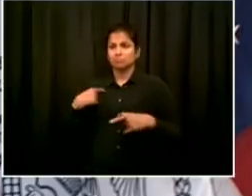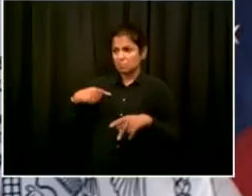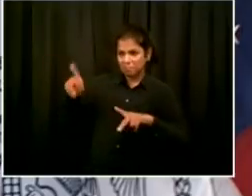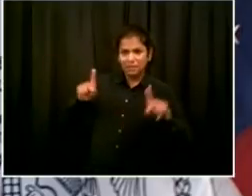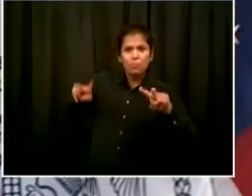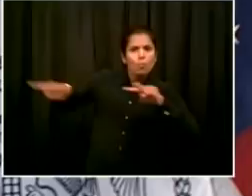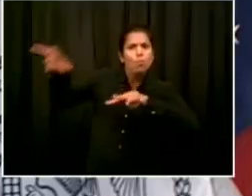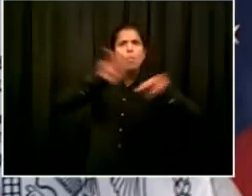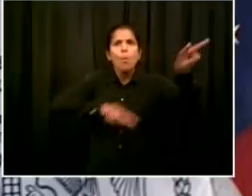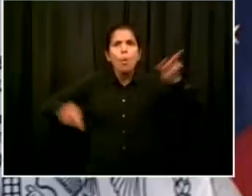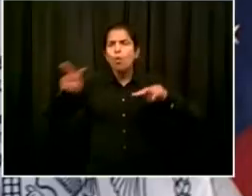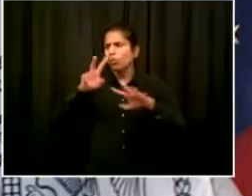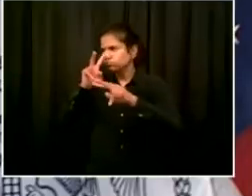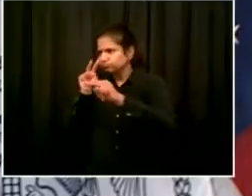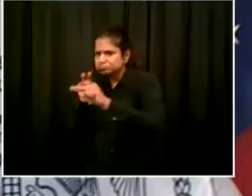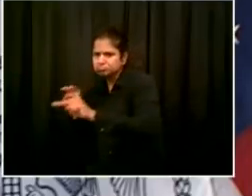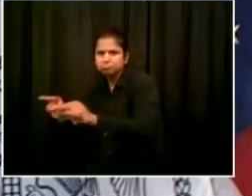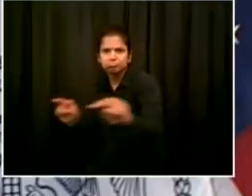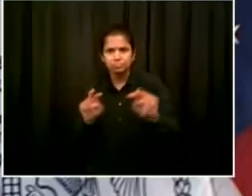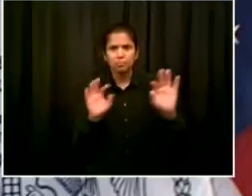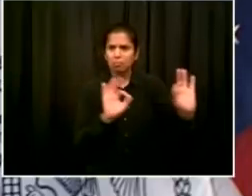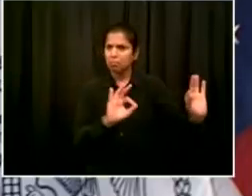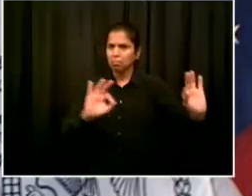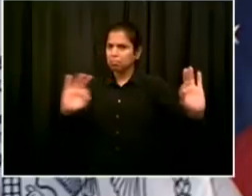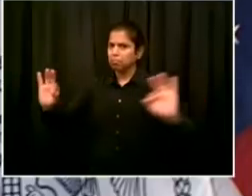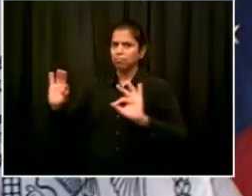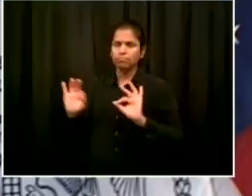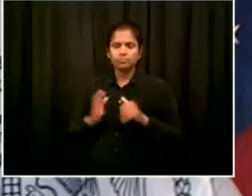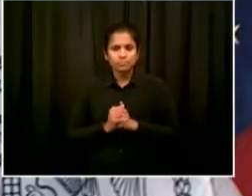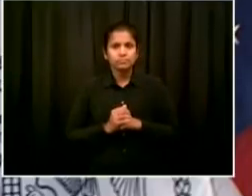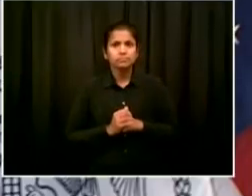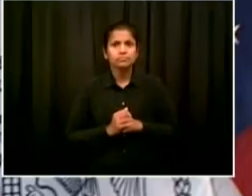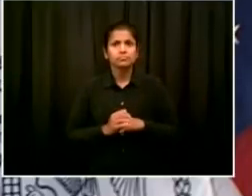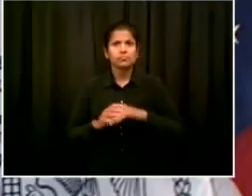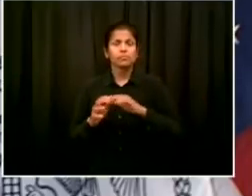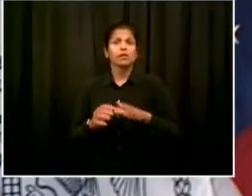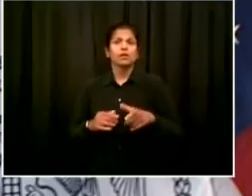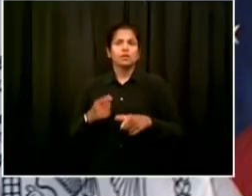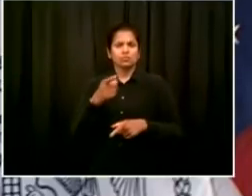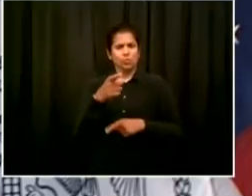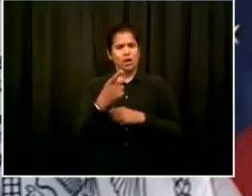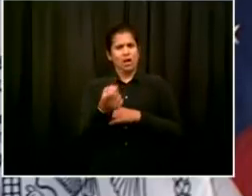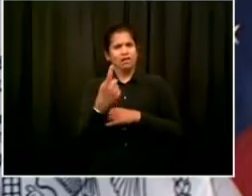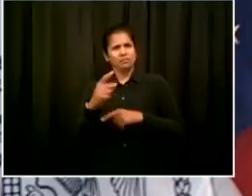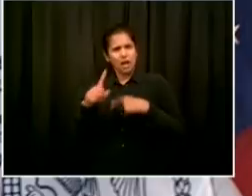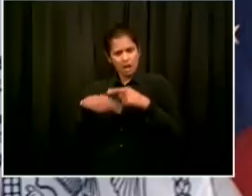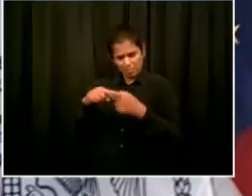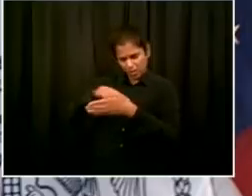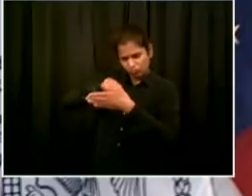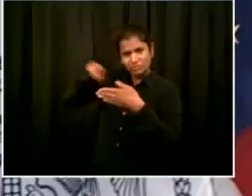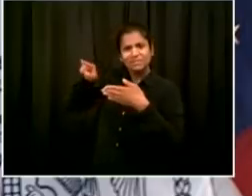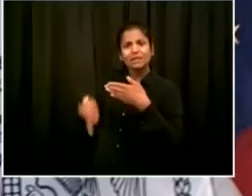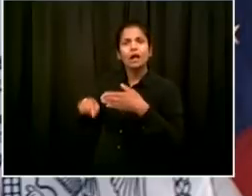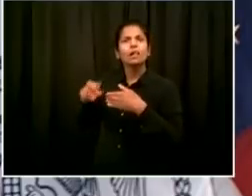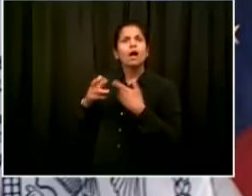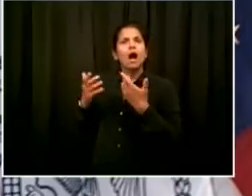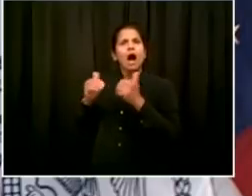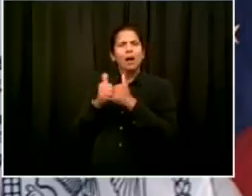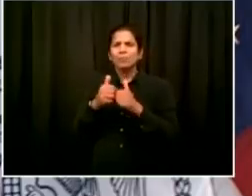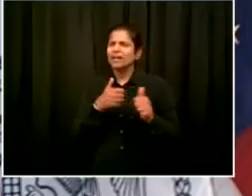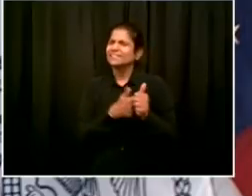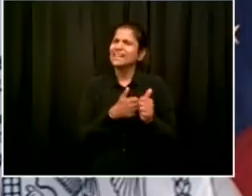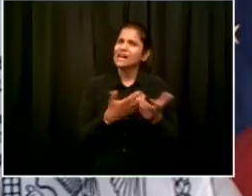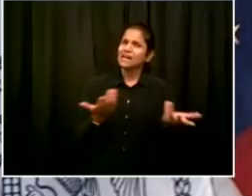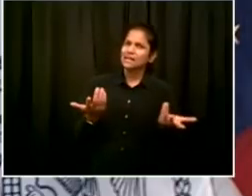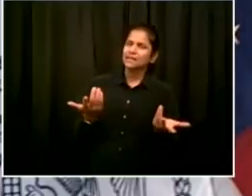seen, the follow-through, generally, and I'll turn to Dr. Varma, but I'll say generally what we are seeing is not so much, again,